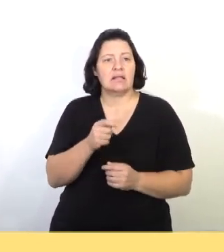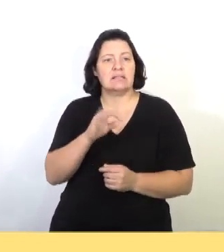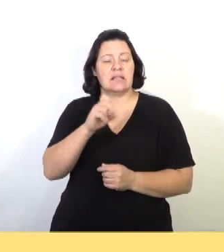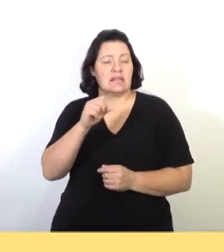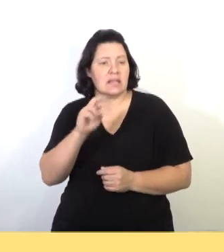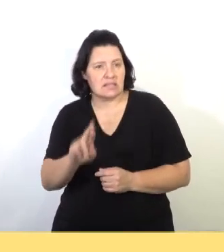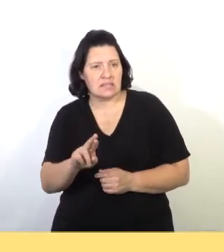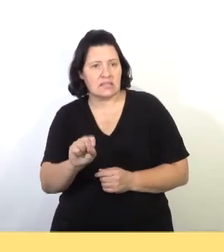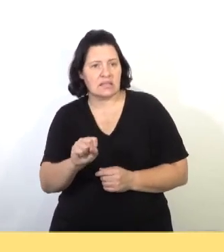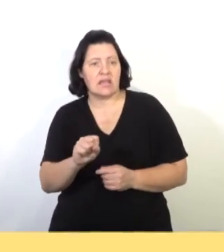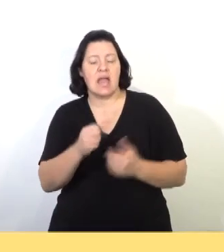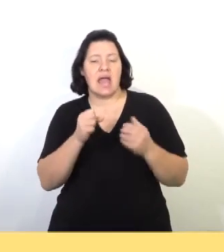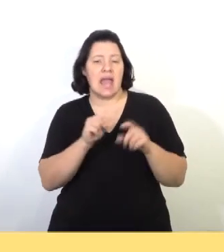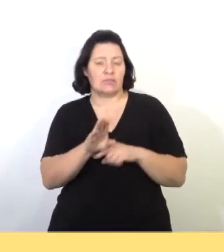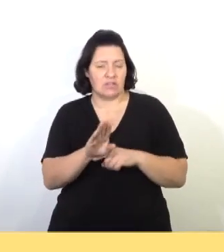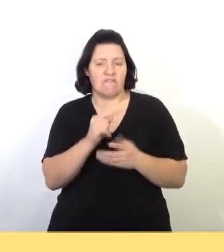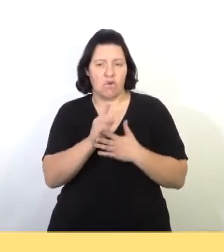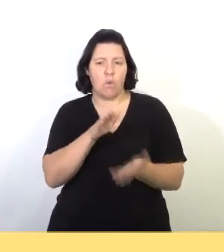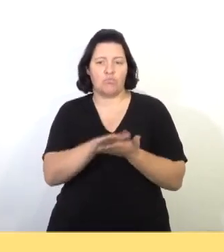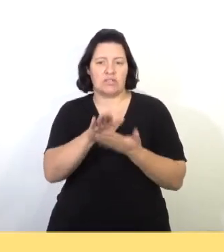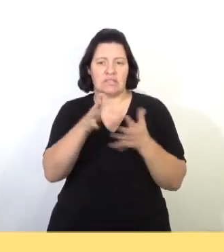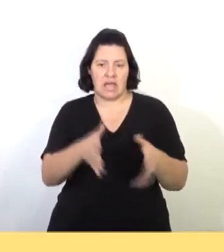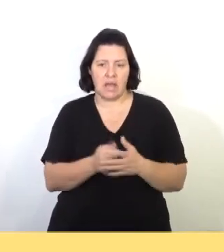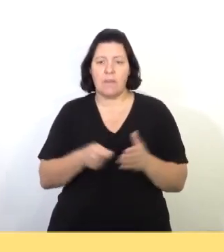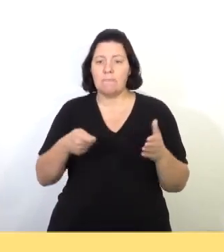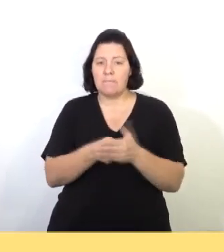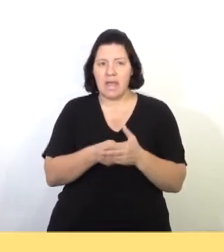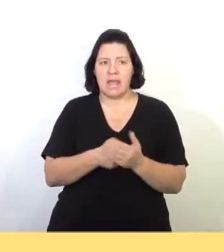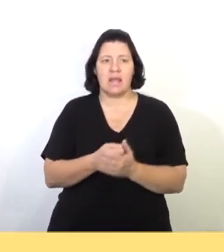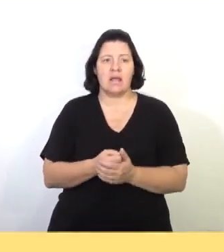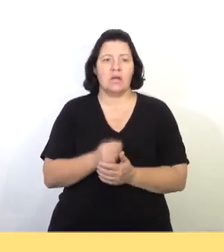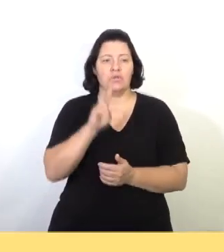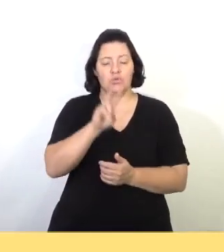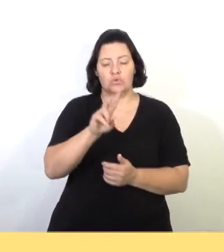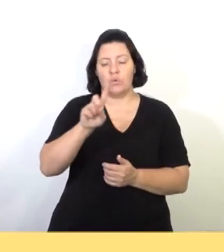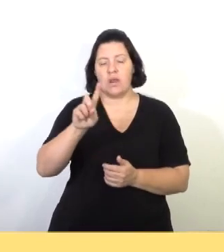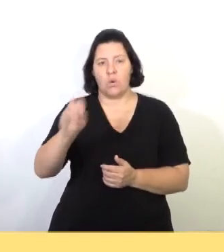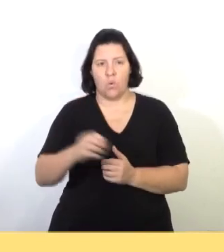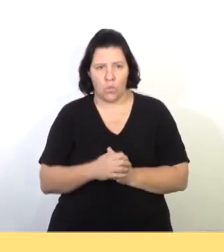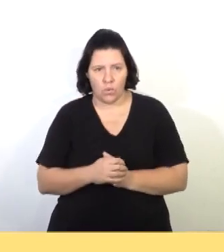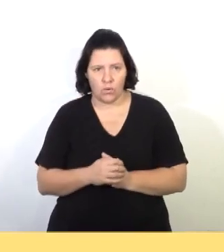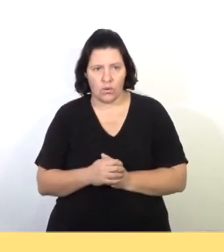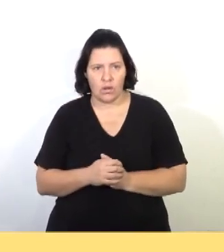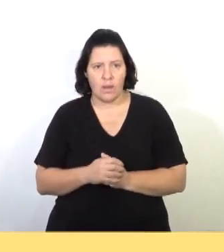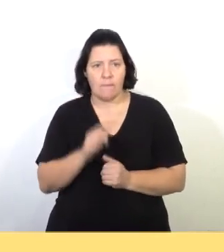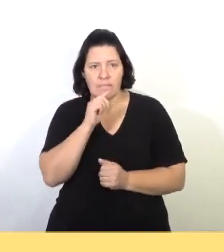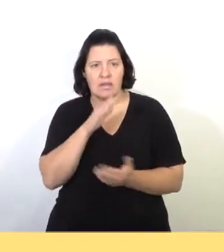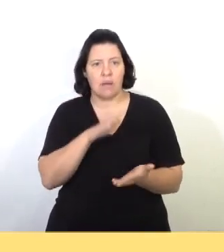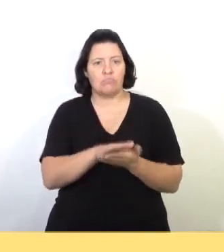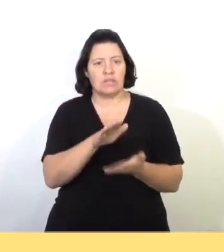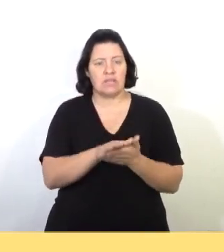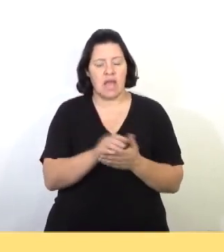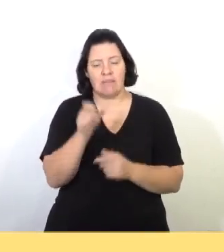printer. So here's my Stationers Express, and I paid 210. What did I buy? It is a